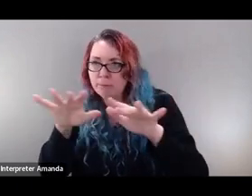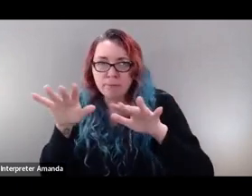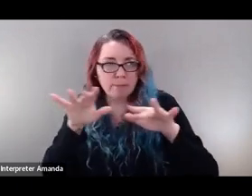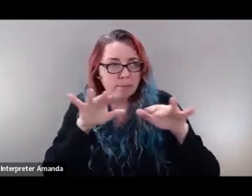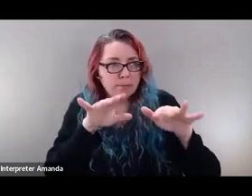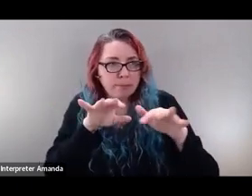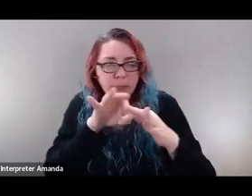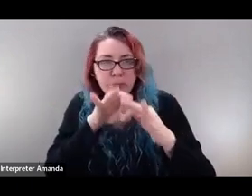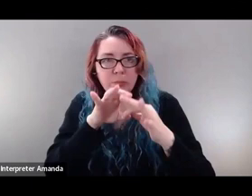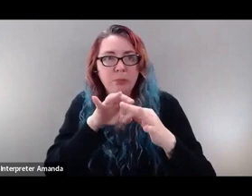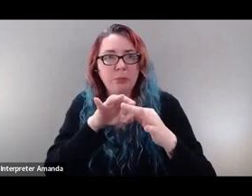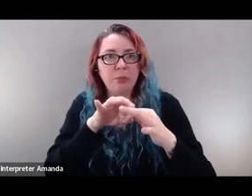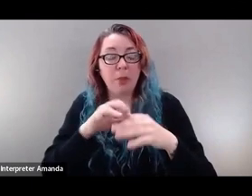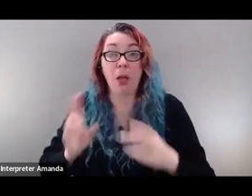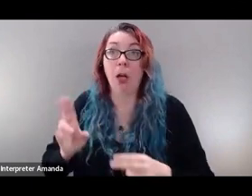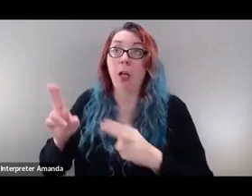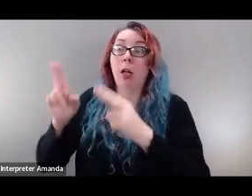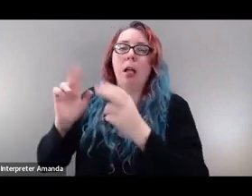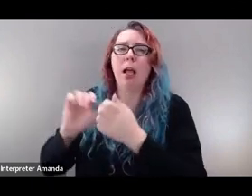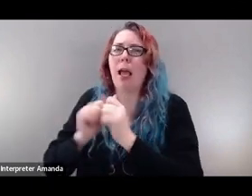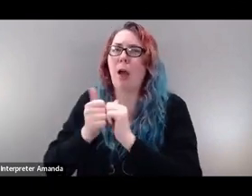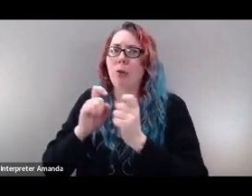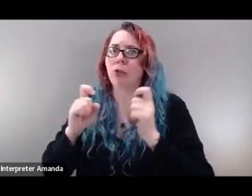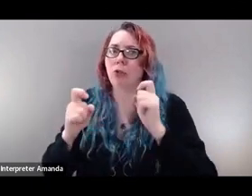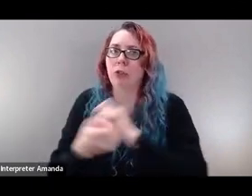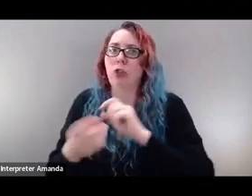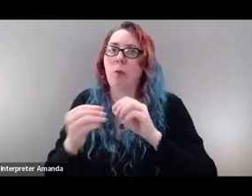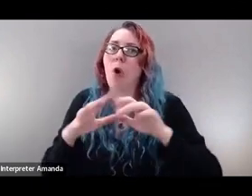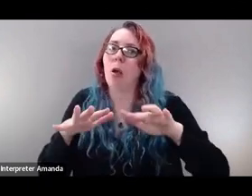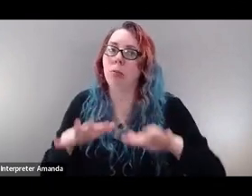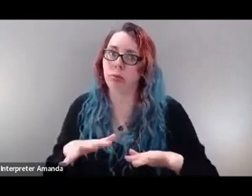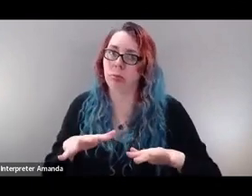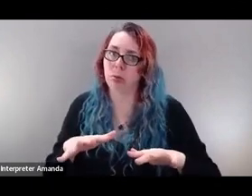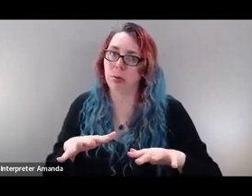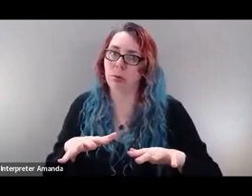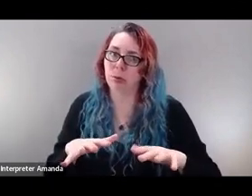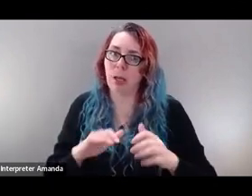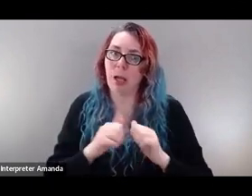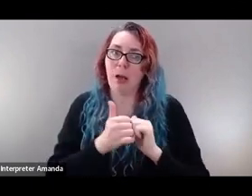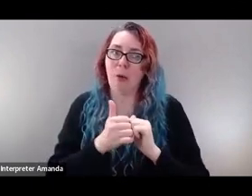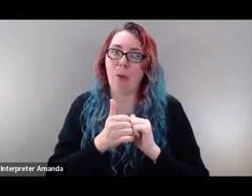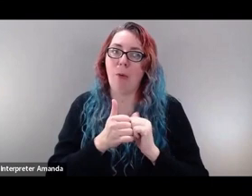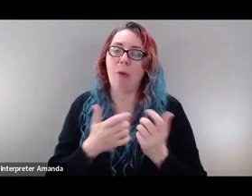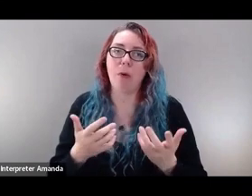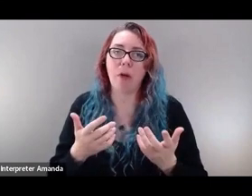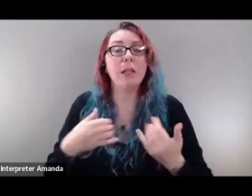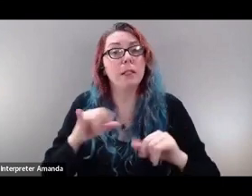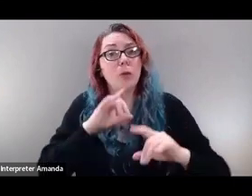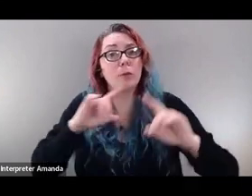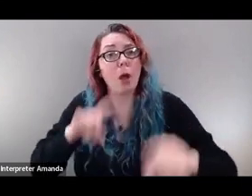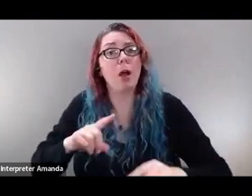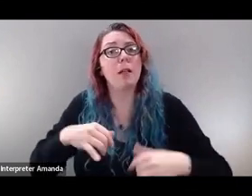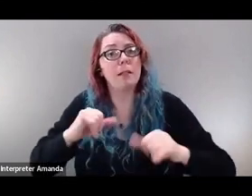that we shift this pace that everyone's been talking about as really a part of response and being responsive. And